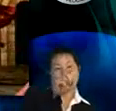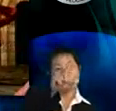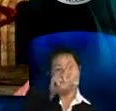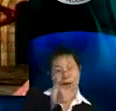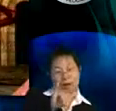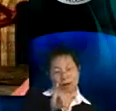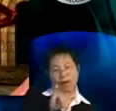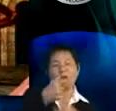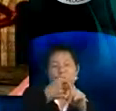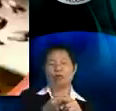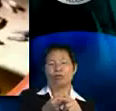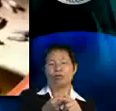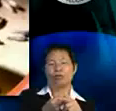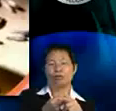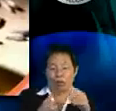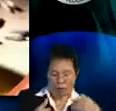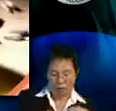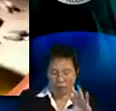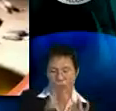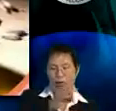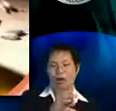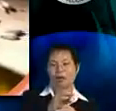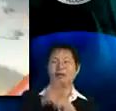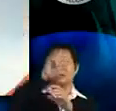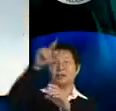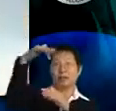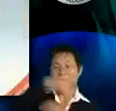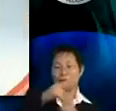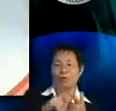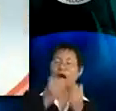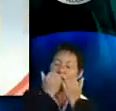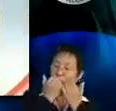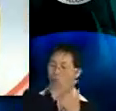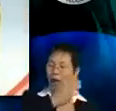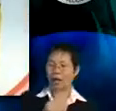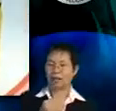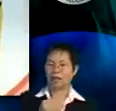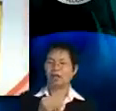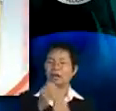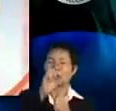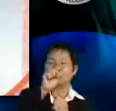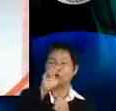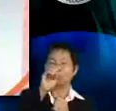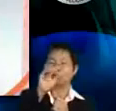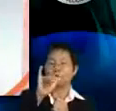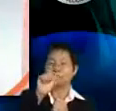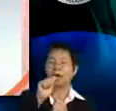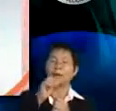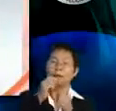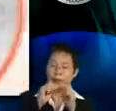Polyunsaturated fats are found in foods like sunflower, corn, and soybean oils,